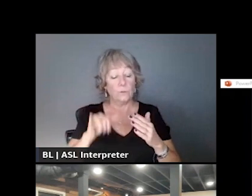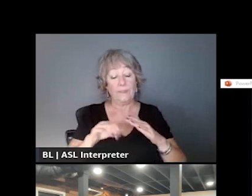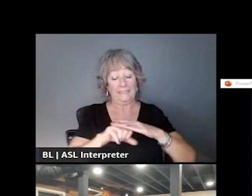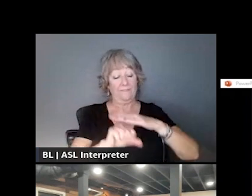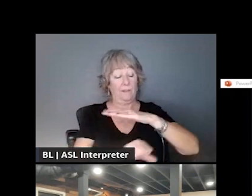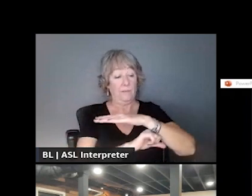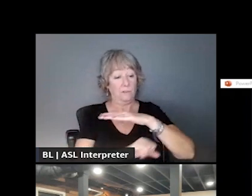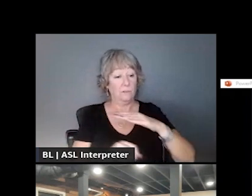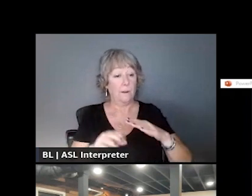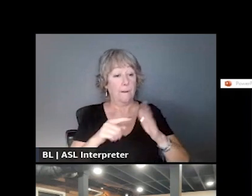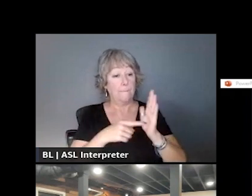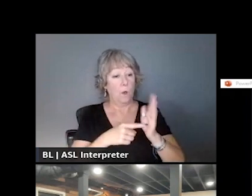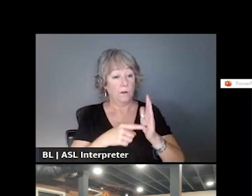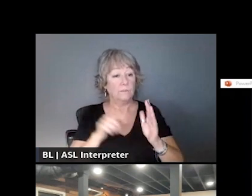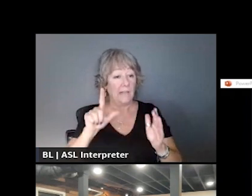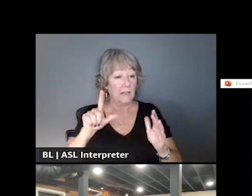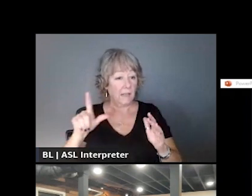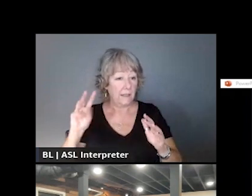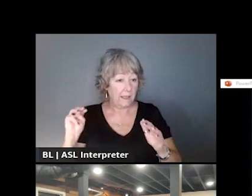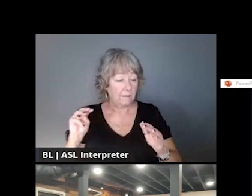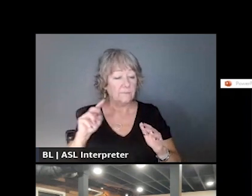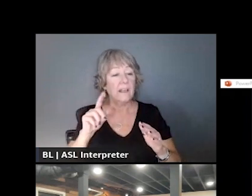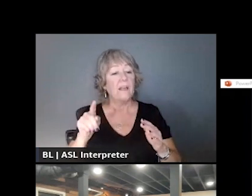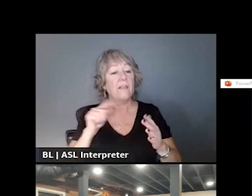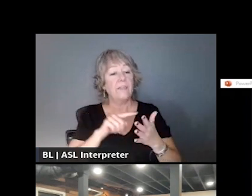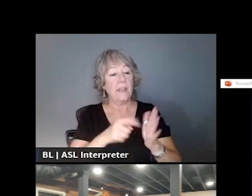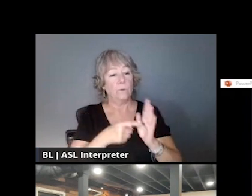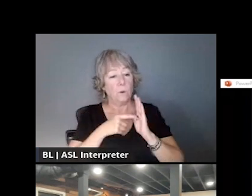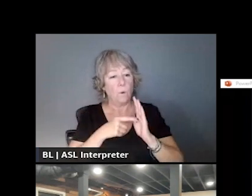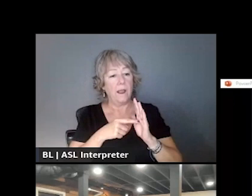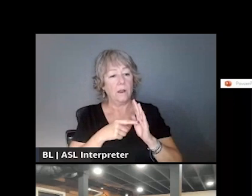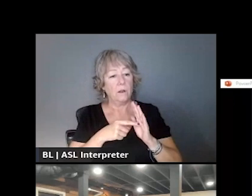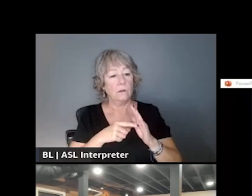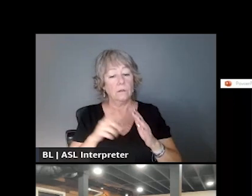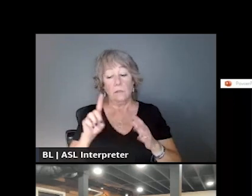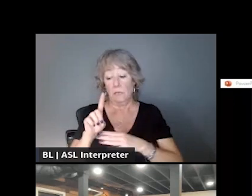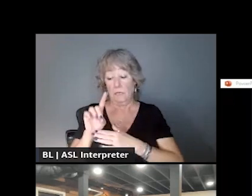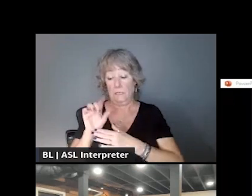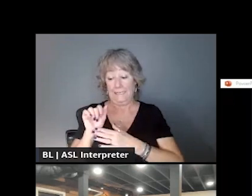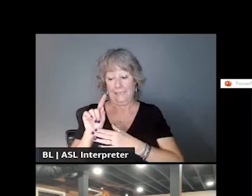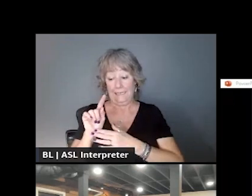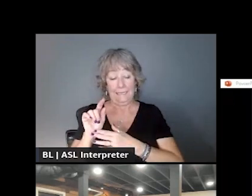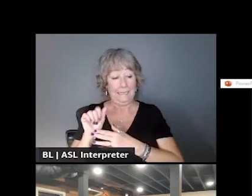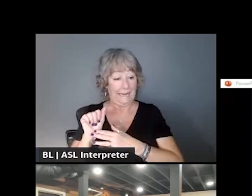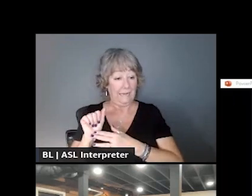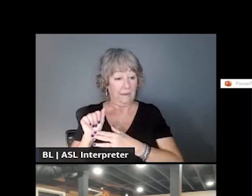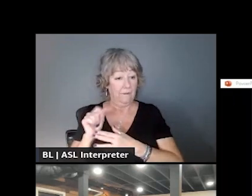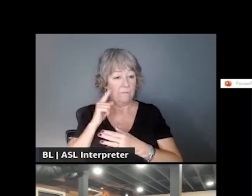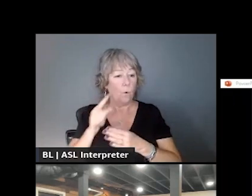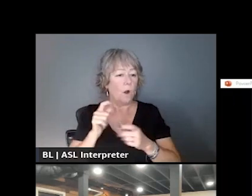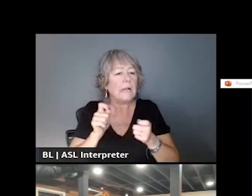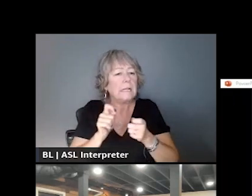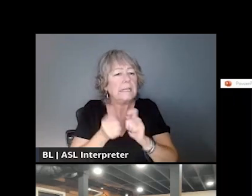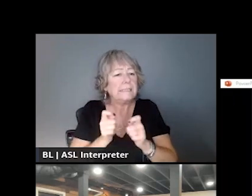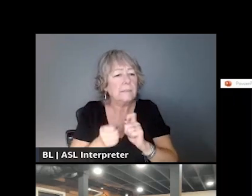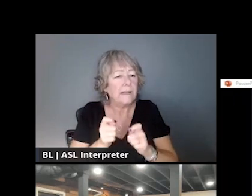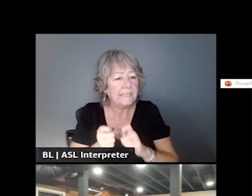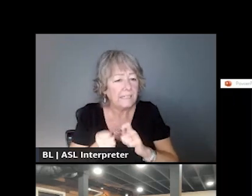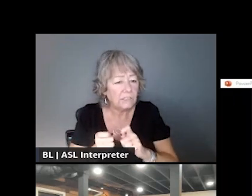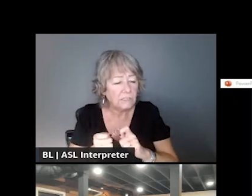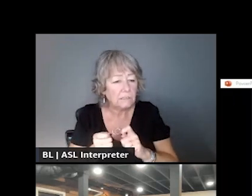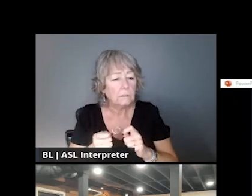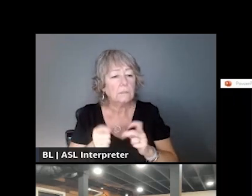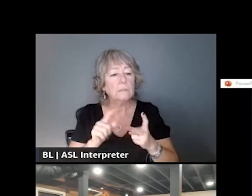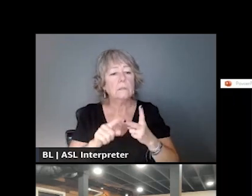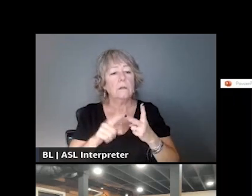LLMs that we talked about, they require a data for customization. They can pull for